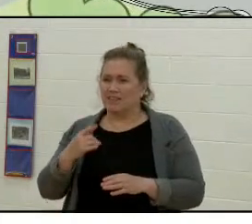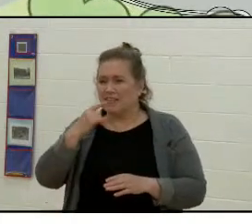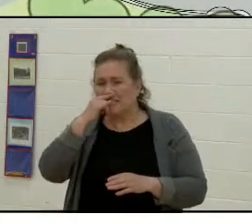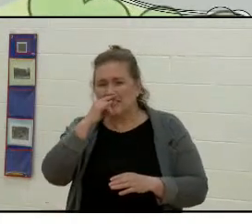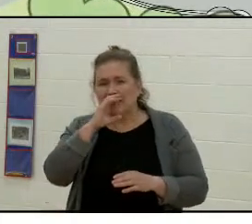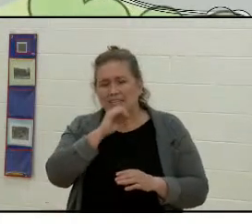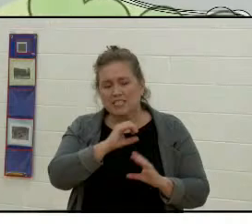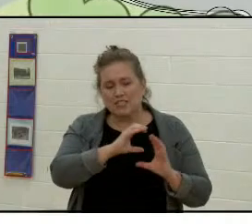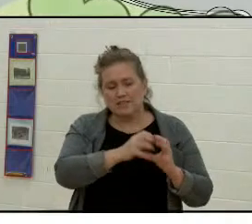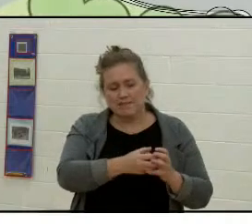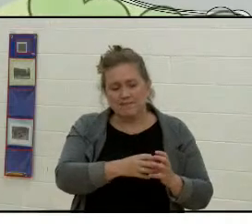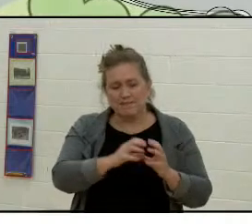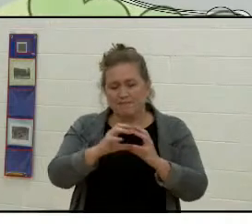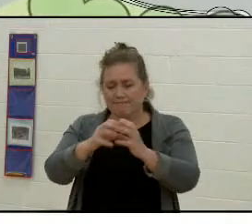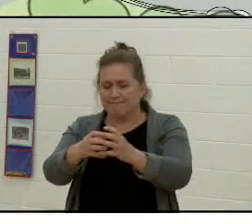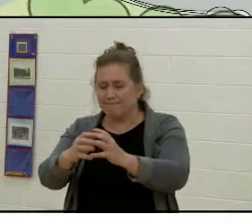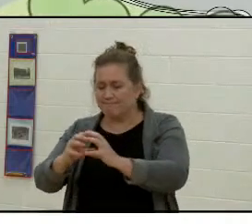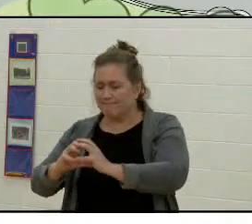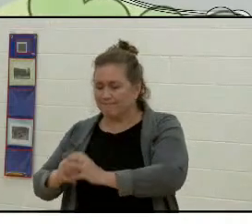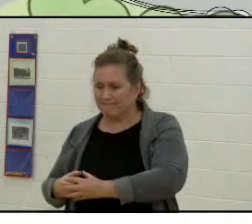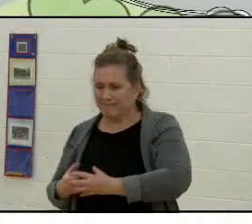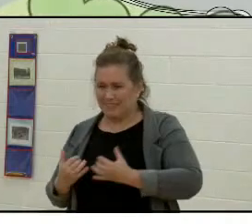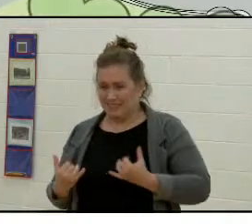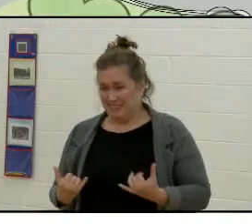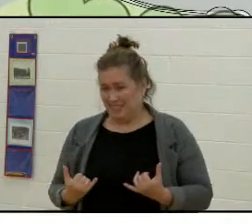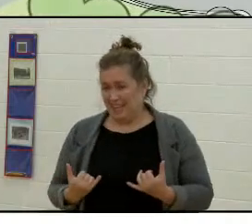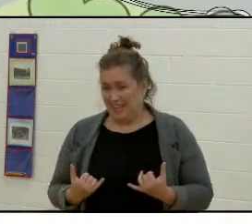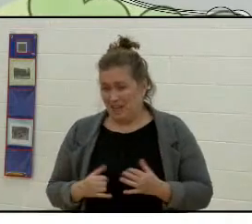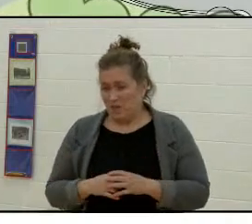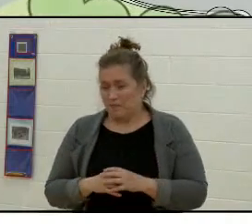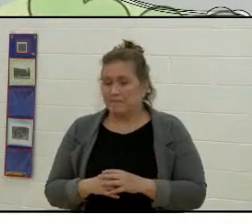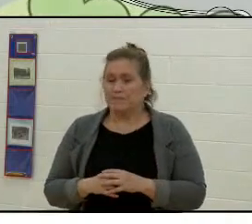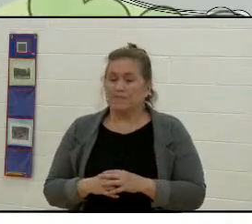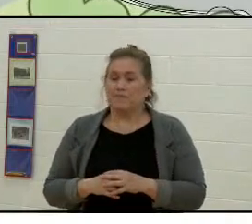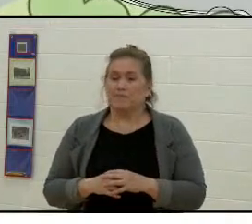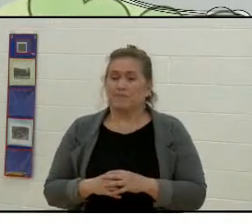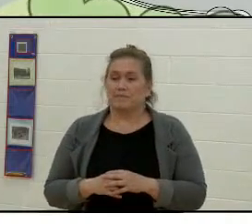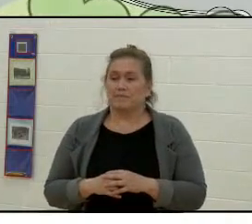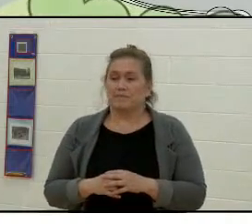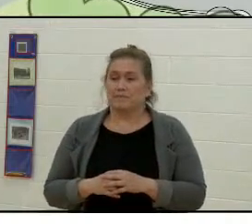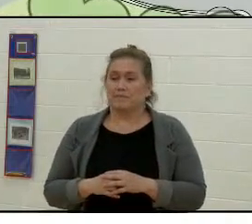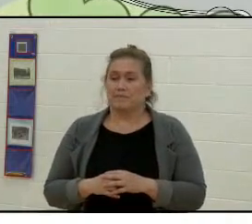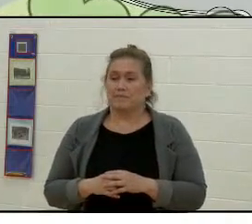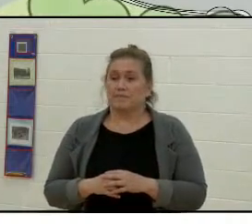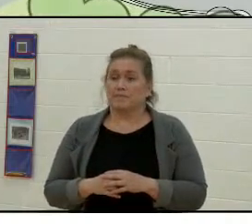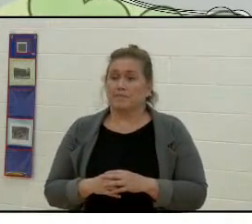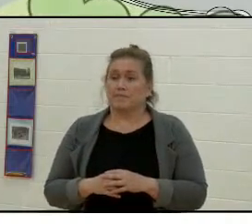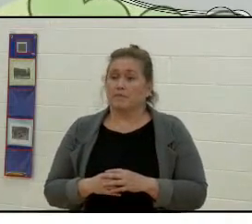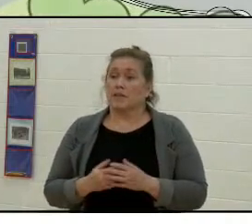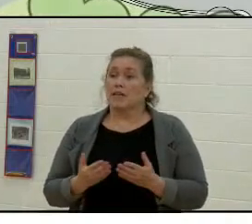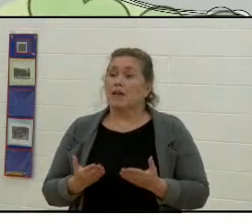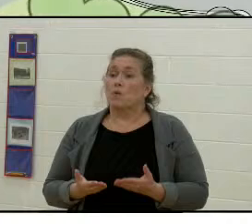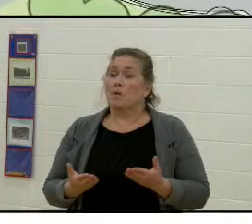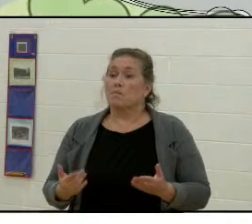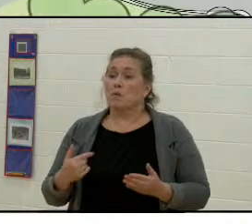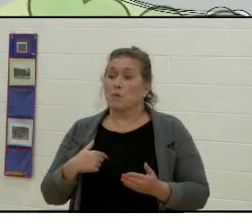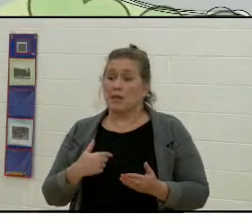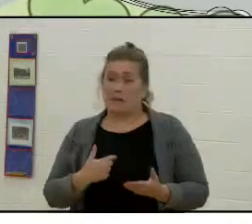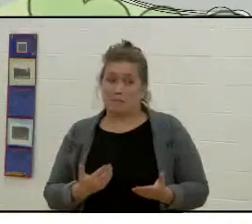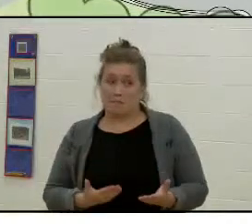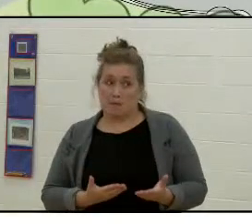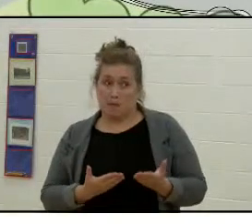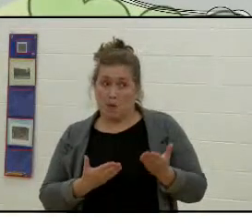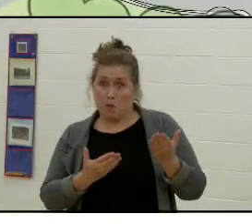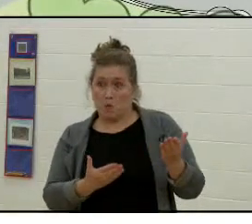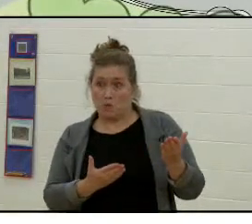and different skill levels and different interests. So this is the equipment that we're proposing for this little area for kids